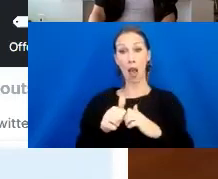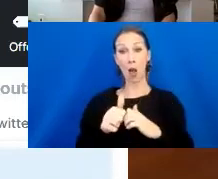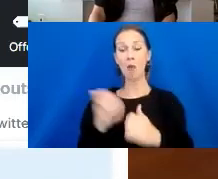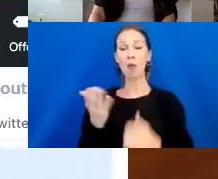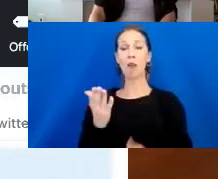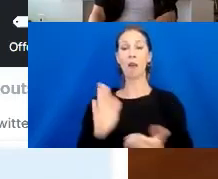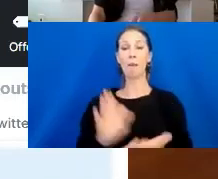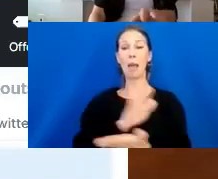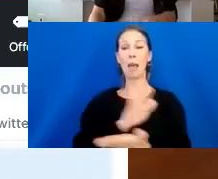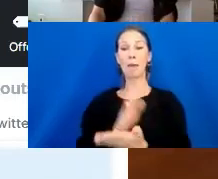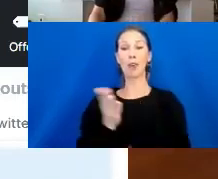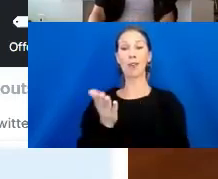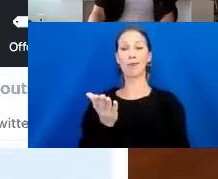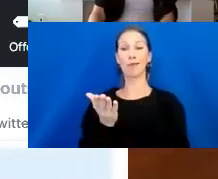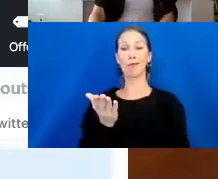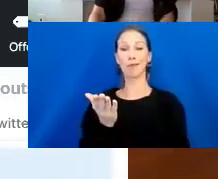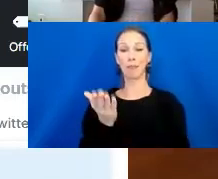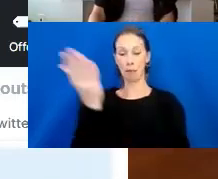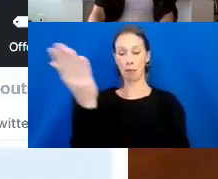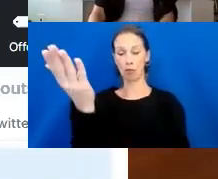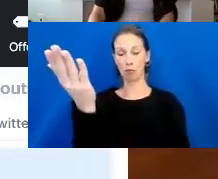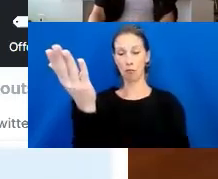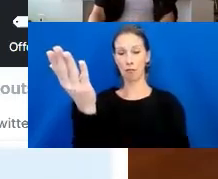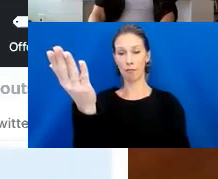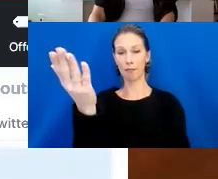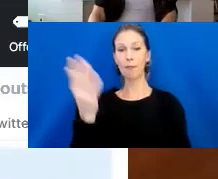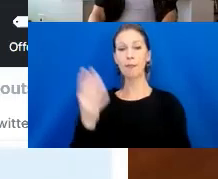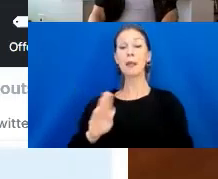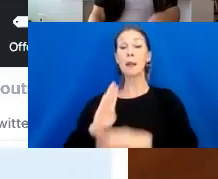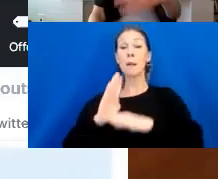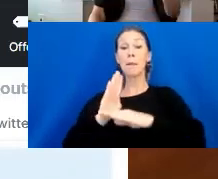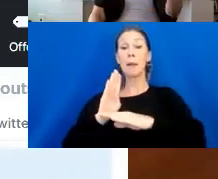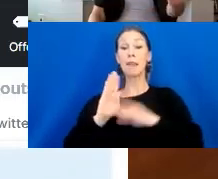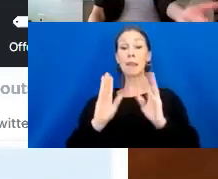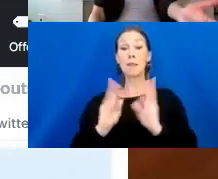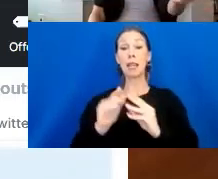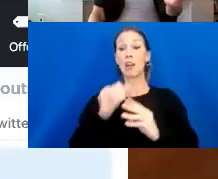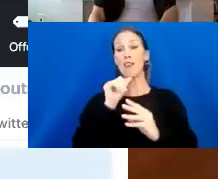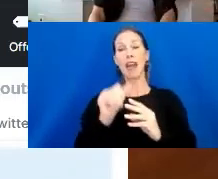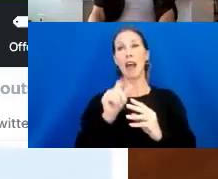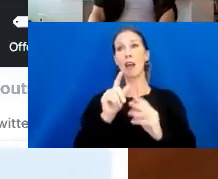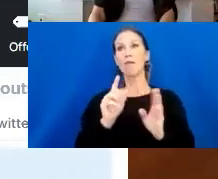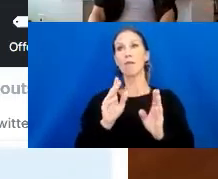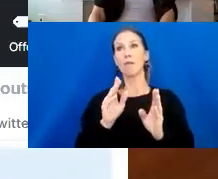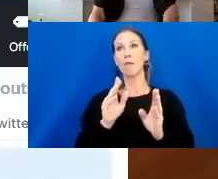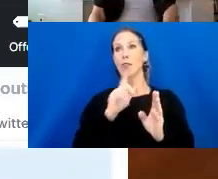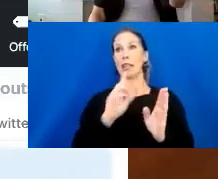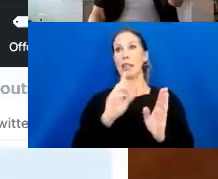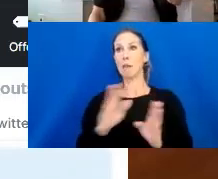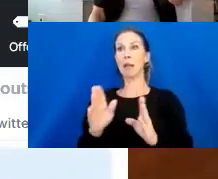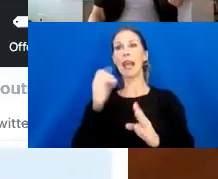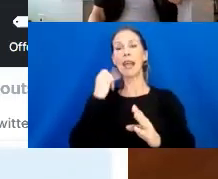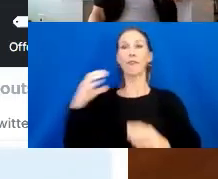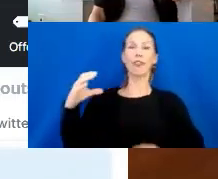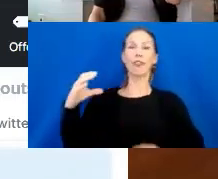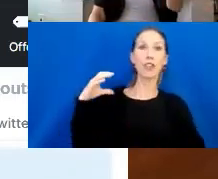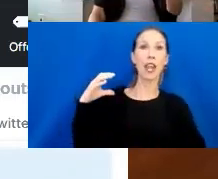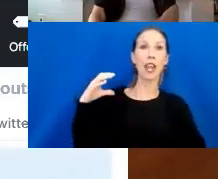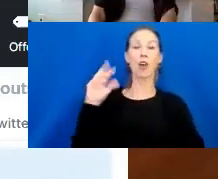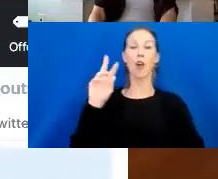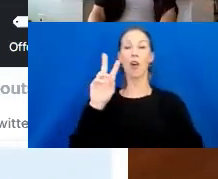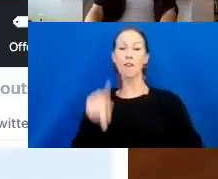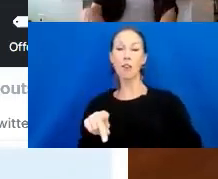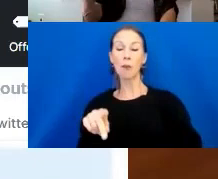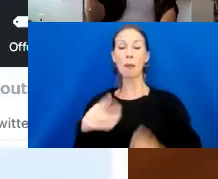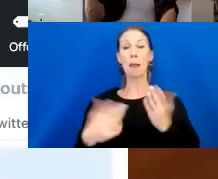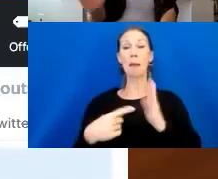submissions. Business meetings are not intended. If the chair, the VP is otherwise would show some